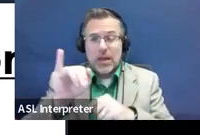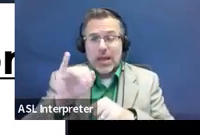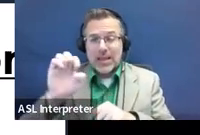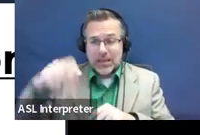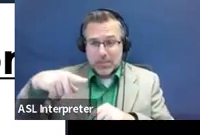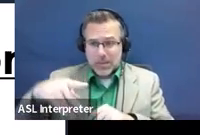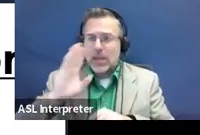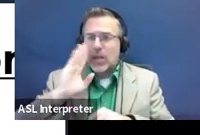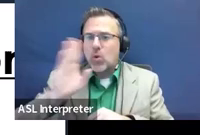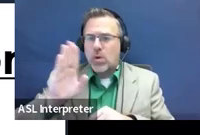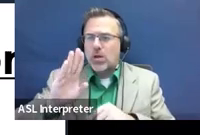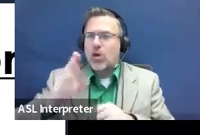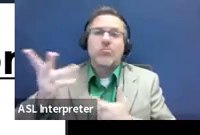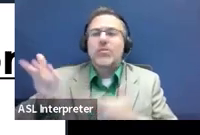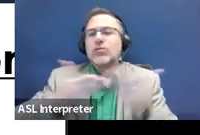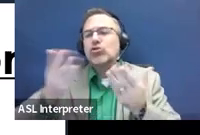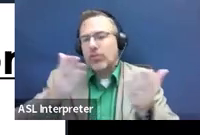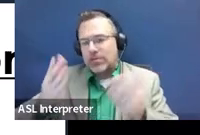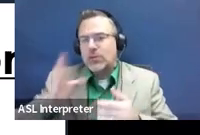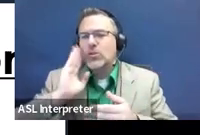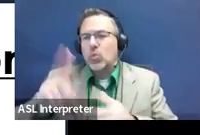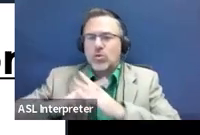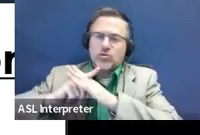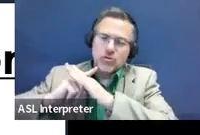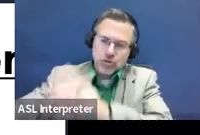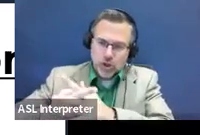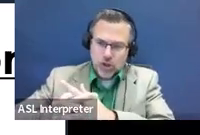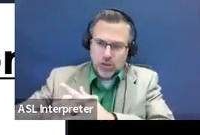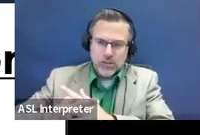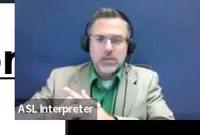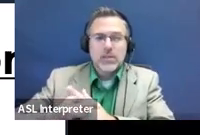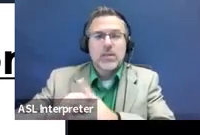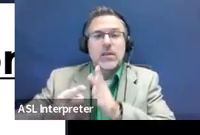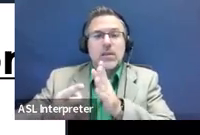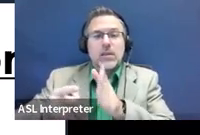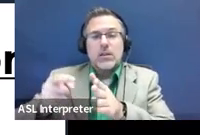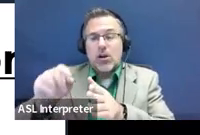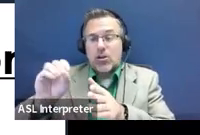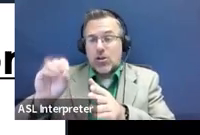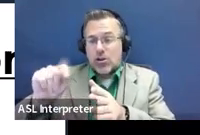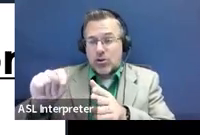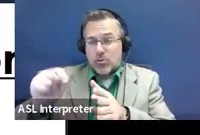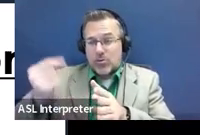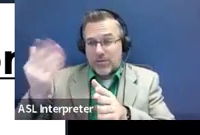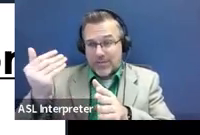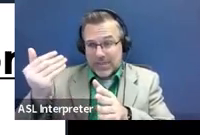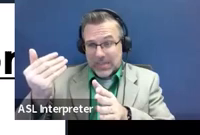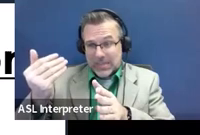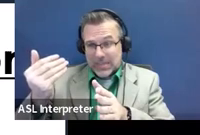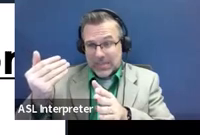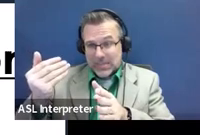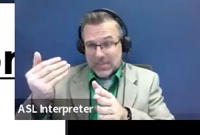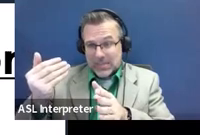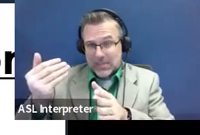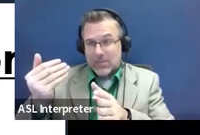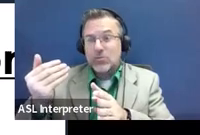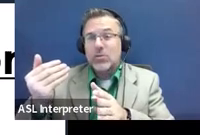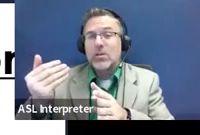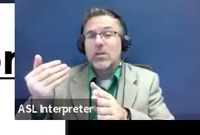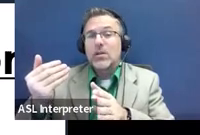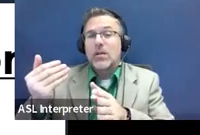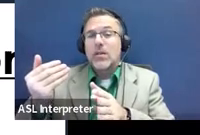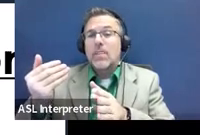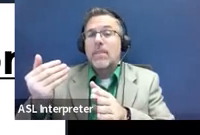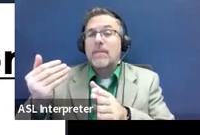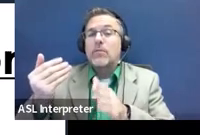in effect, or these services that I'm saying is going to happen. So 10/15, 24. Now, I